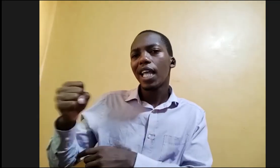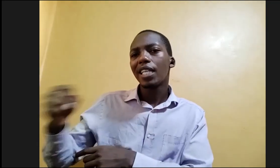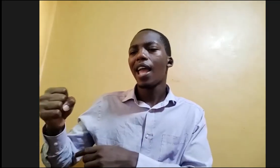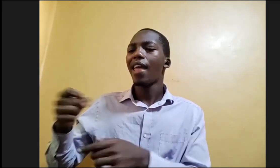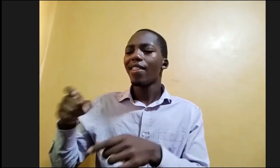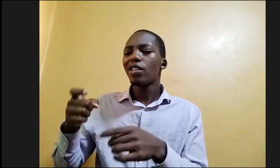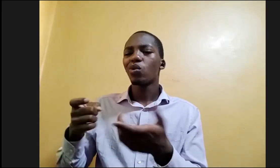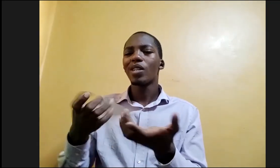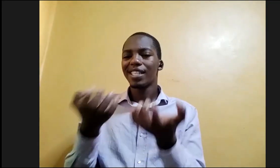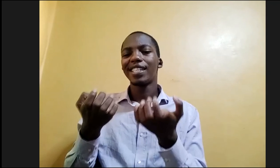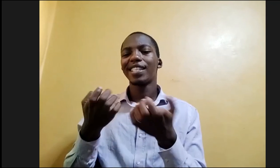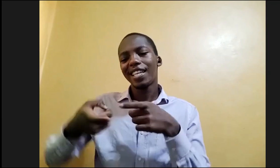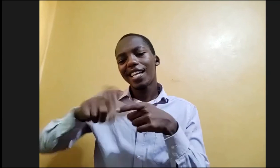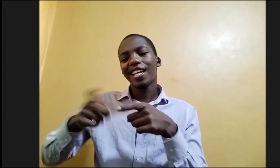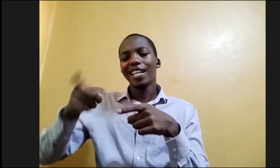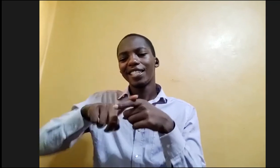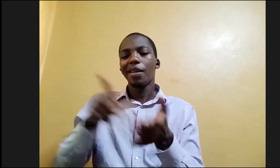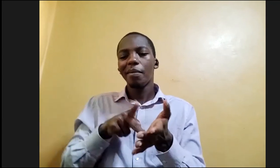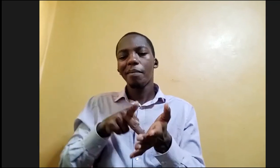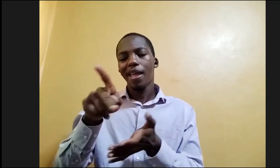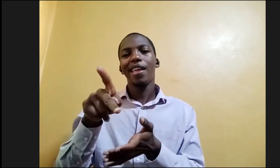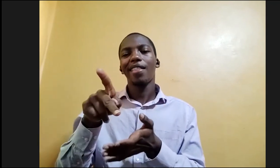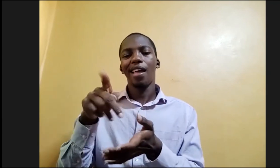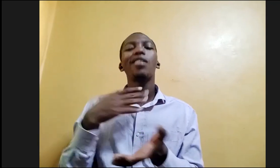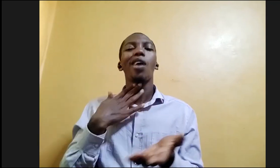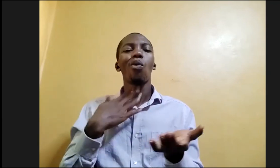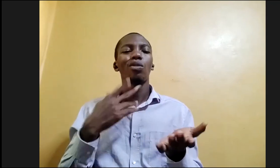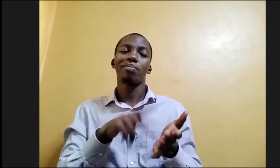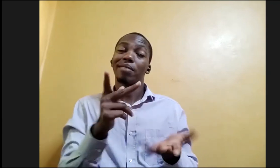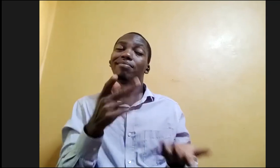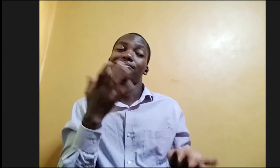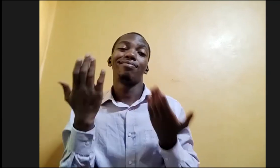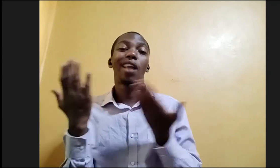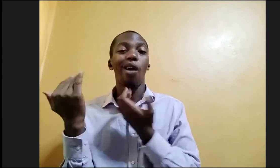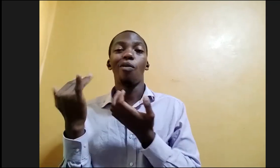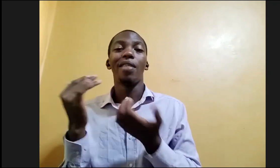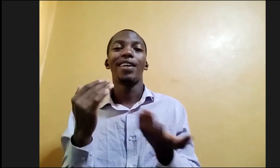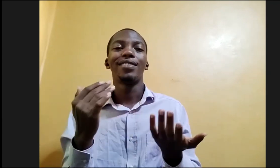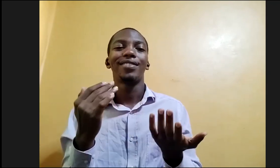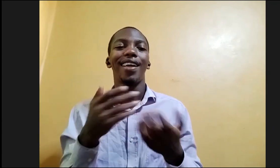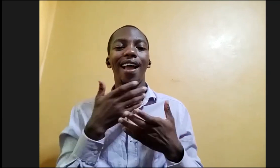the price they're willing to pay. So I hope that covers the question, but it is a very interesting topic.